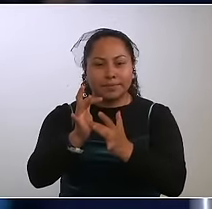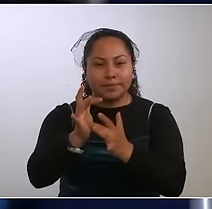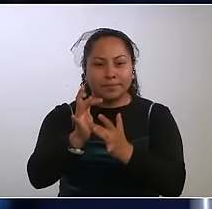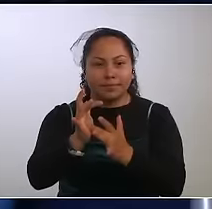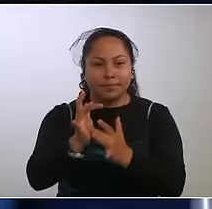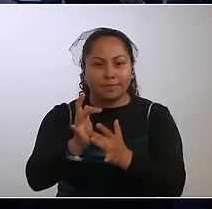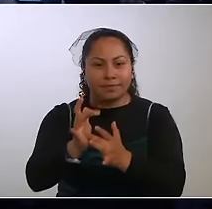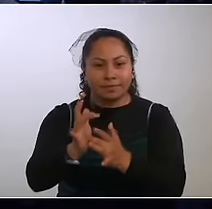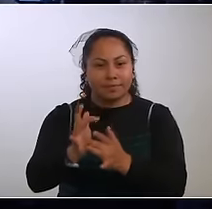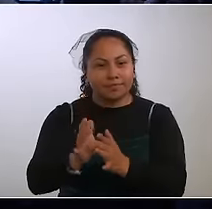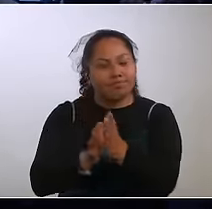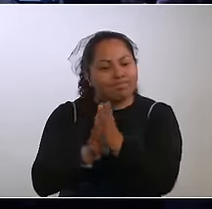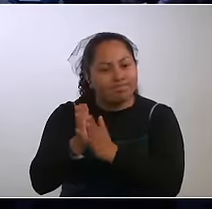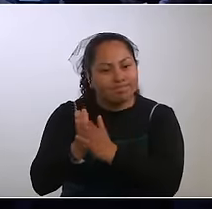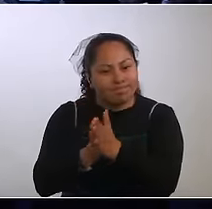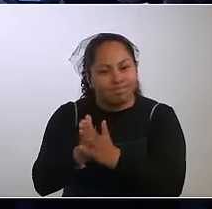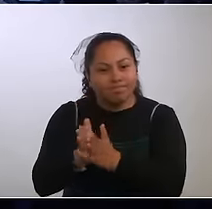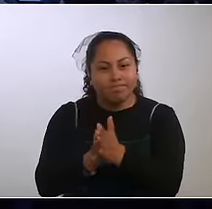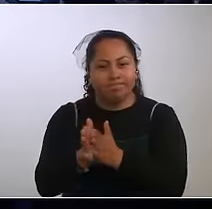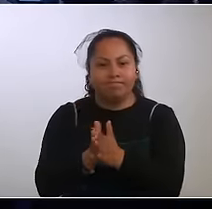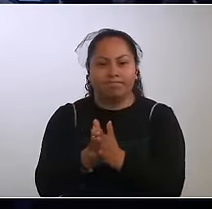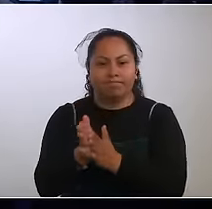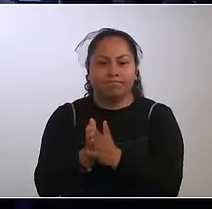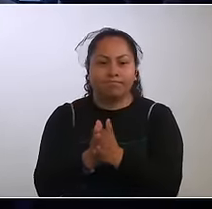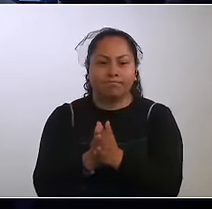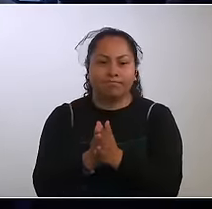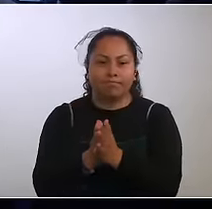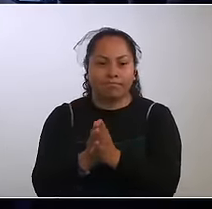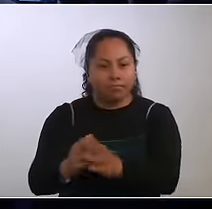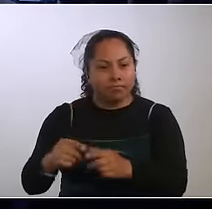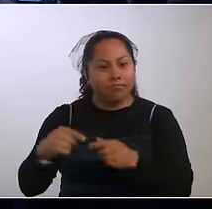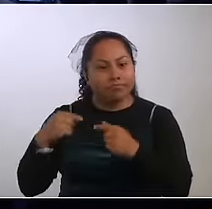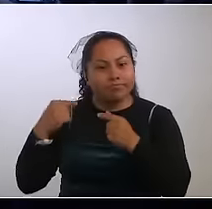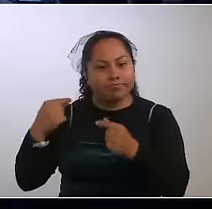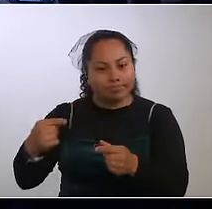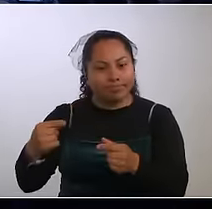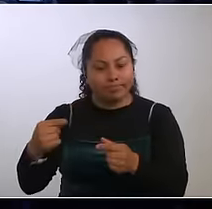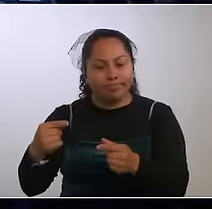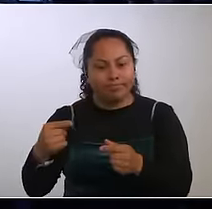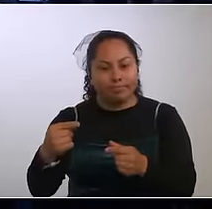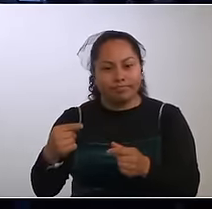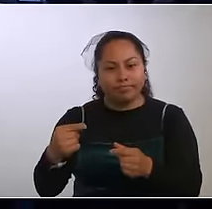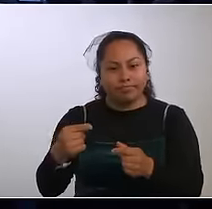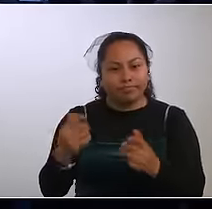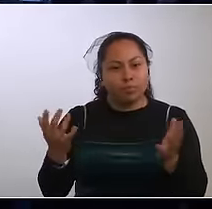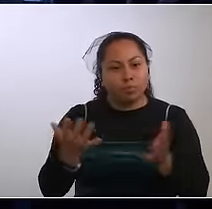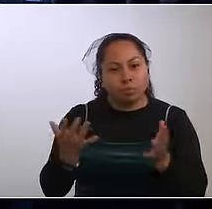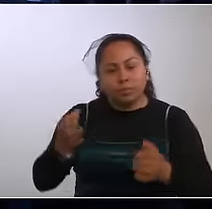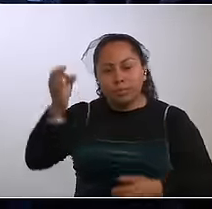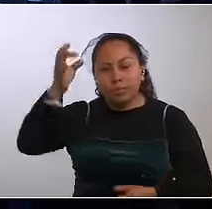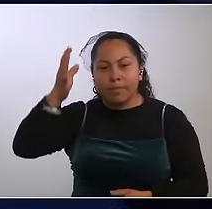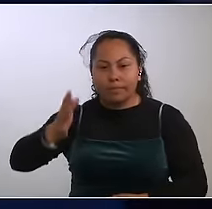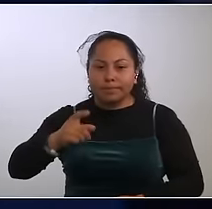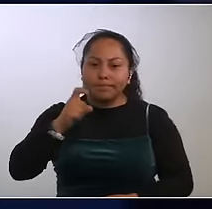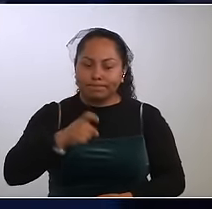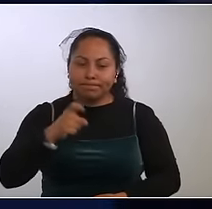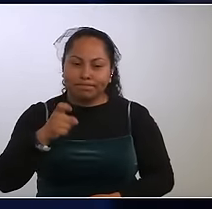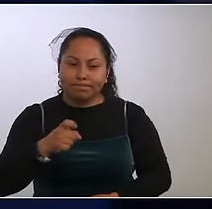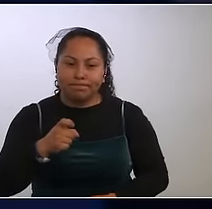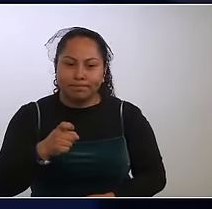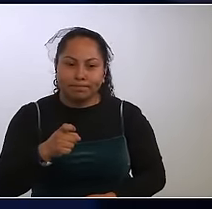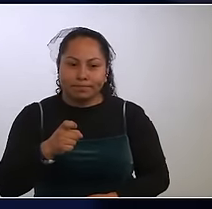a preparar materiales para todos los pastores que están en este lugar y en toda la asamblea apostólica.